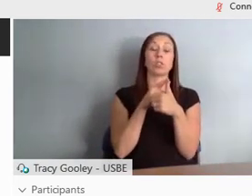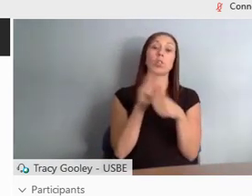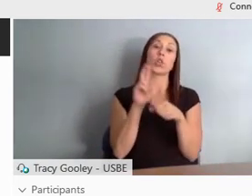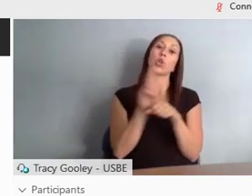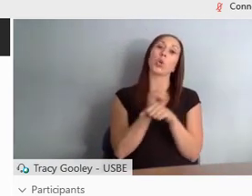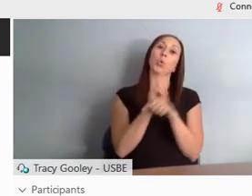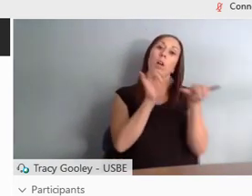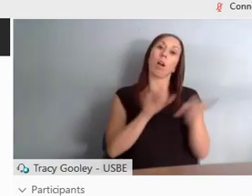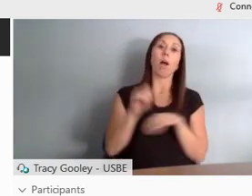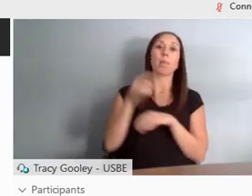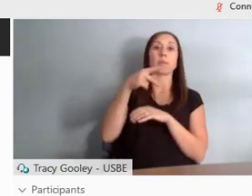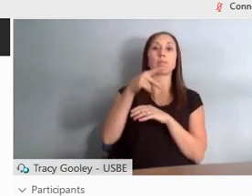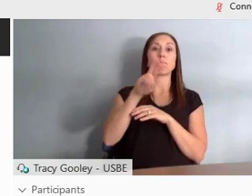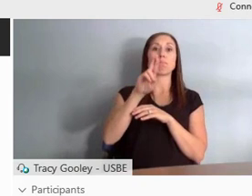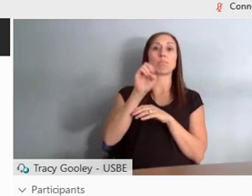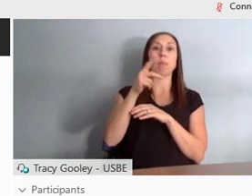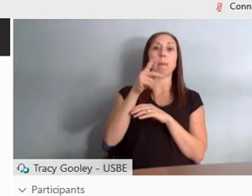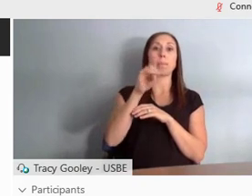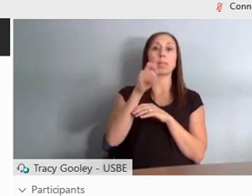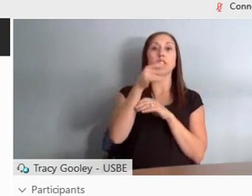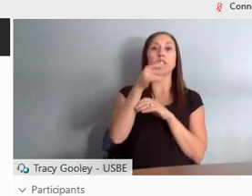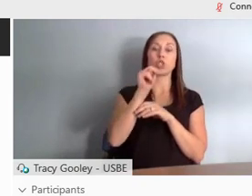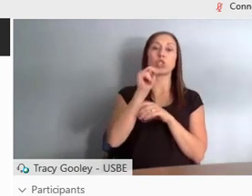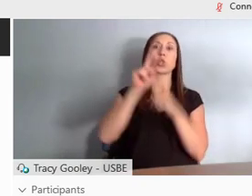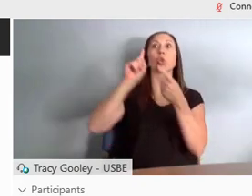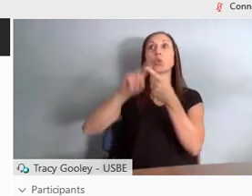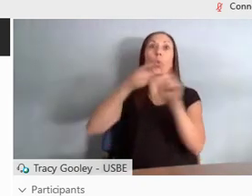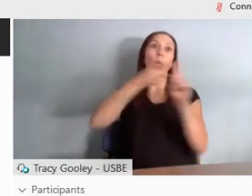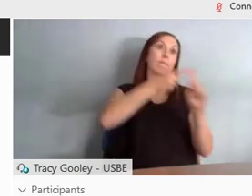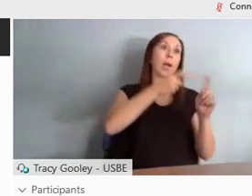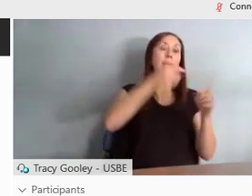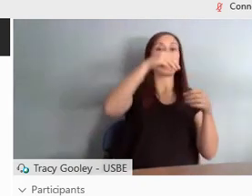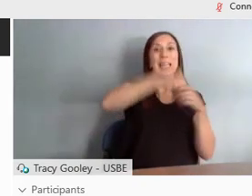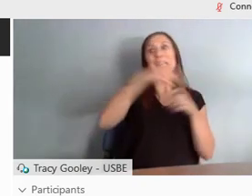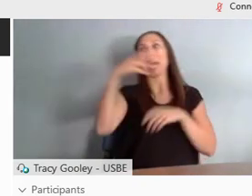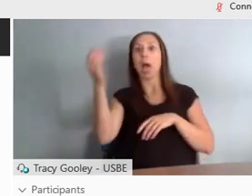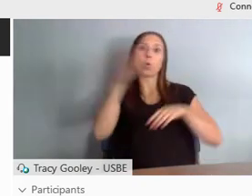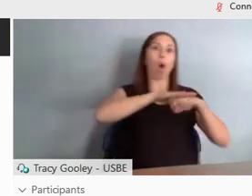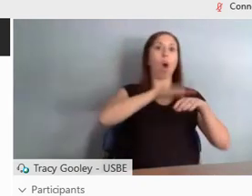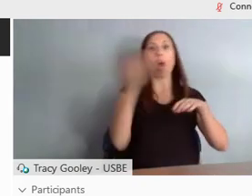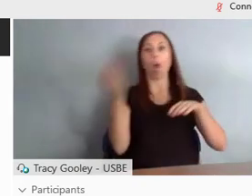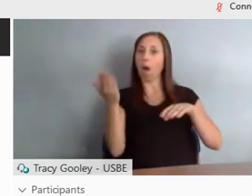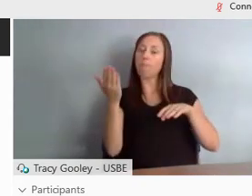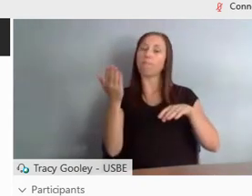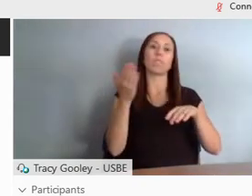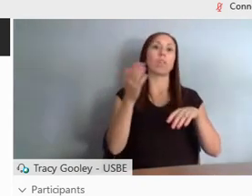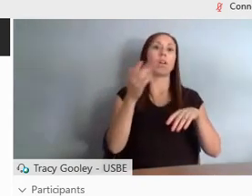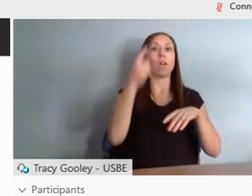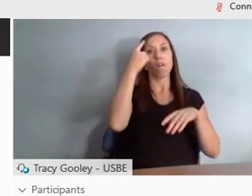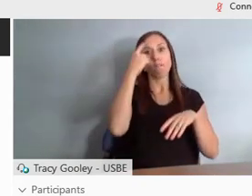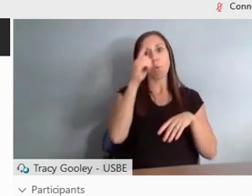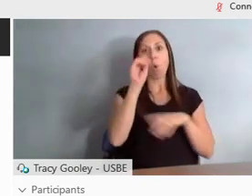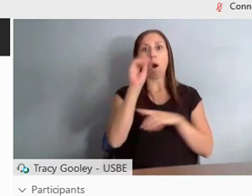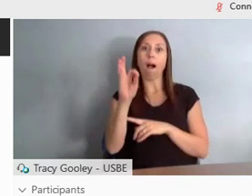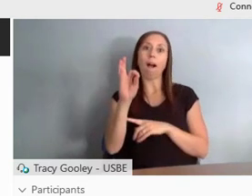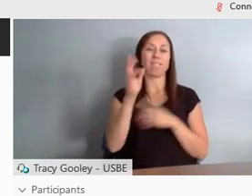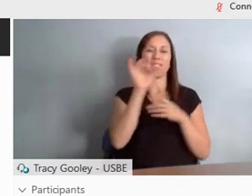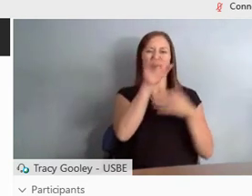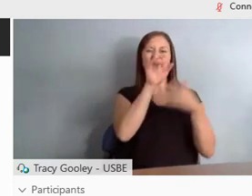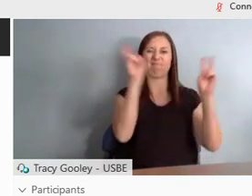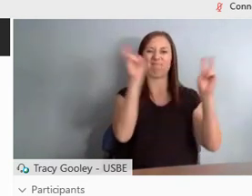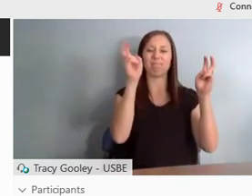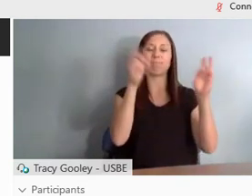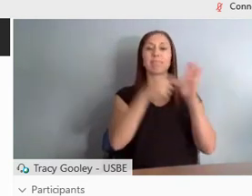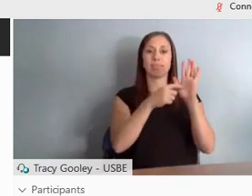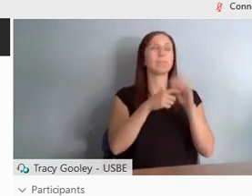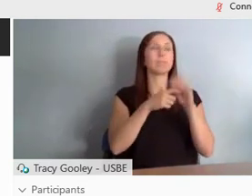common prepositions, for example, to, from, in, out, on, off, for, of, by, with. So that's our